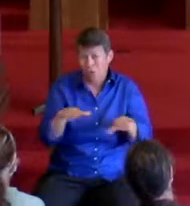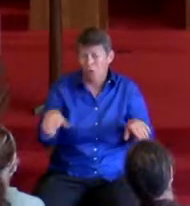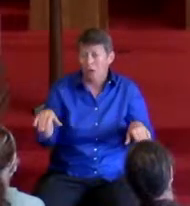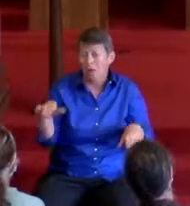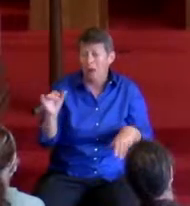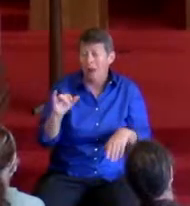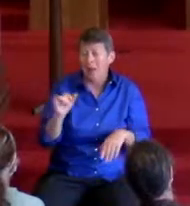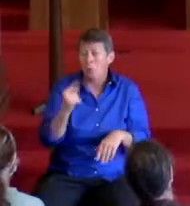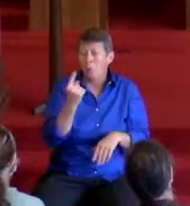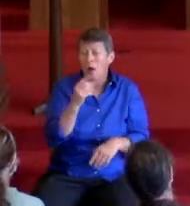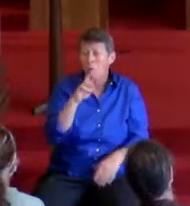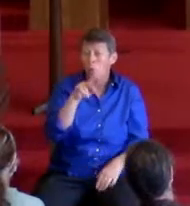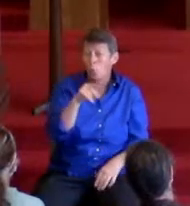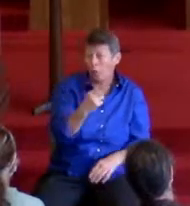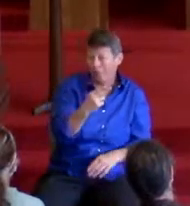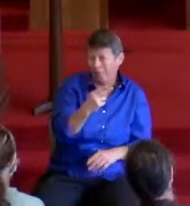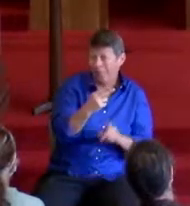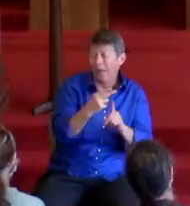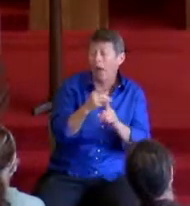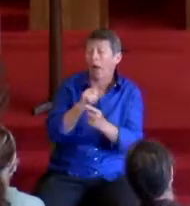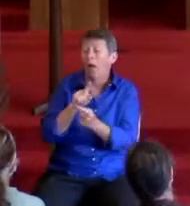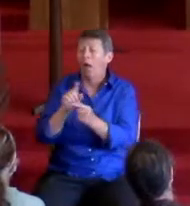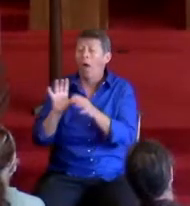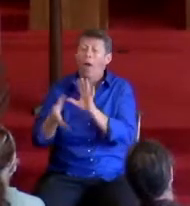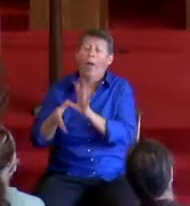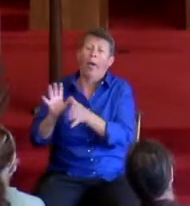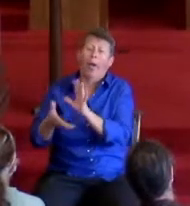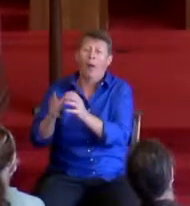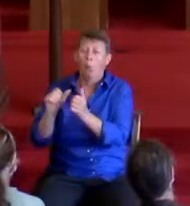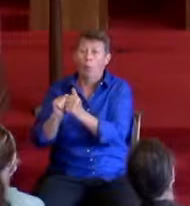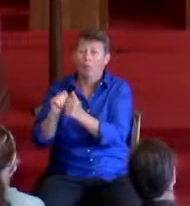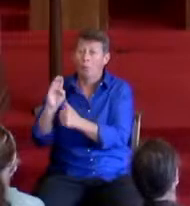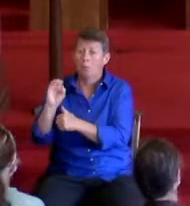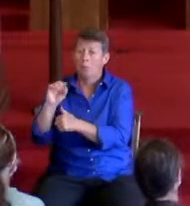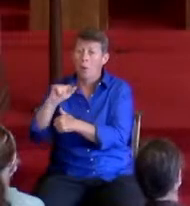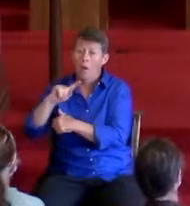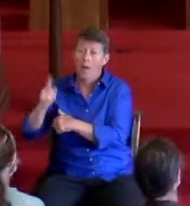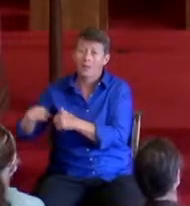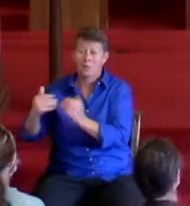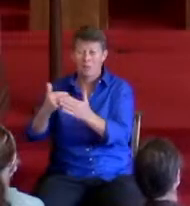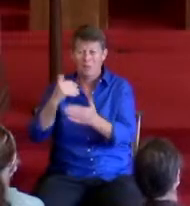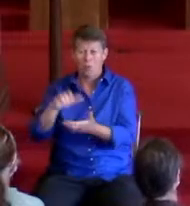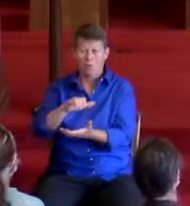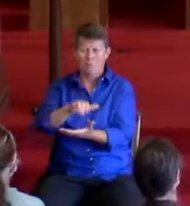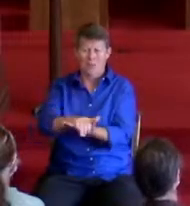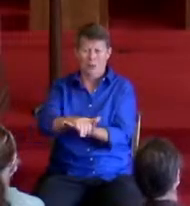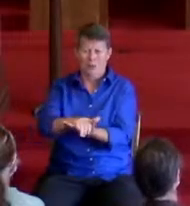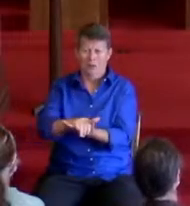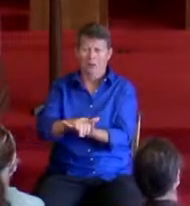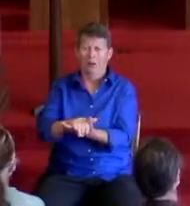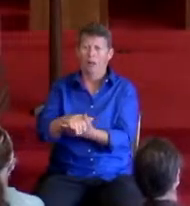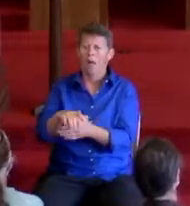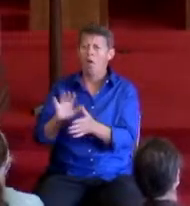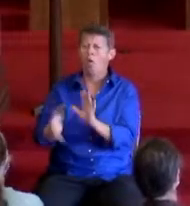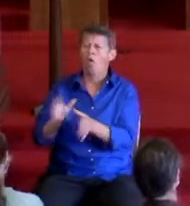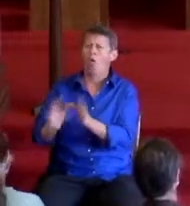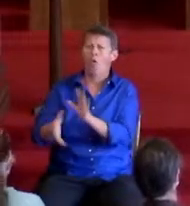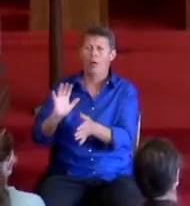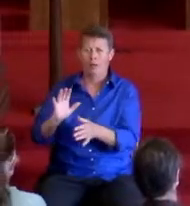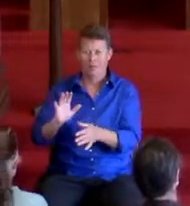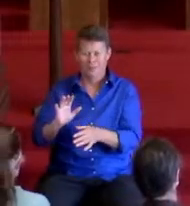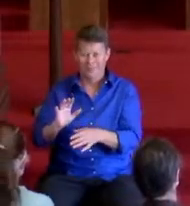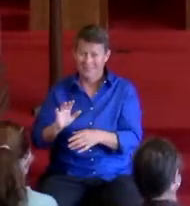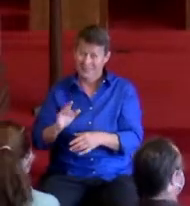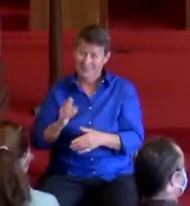feet before they were married. I mean, there's enough in it that it should probably be banned from libraries for explicit